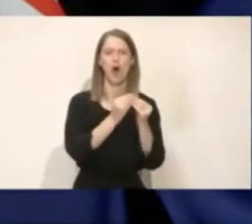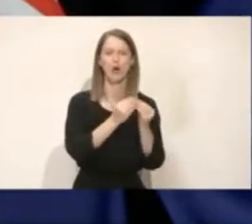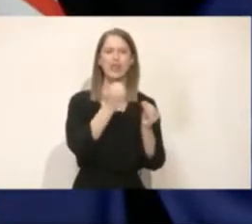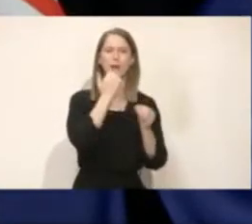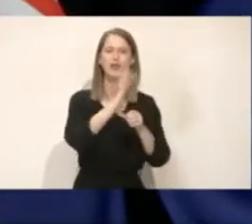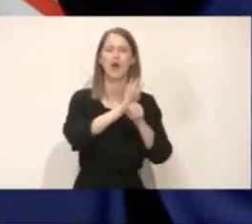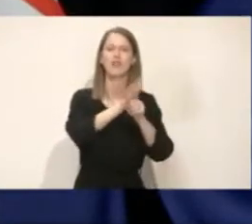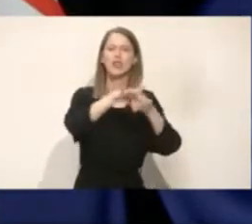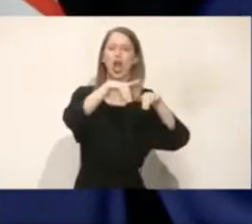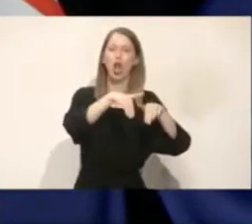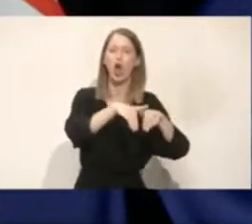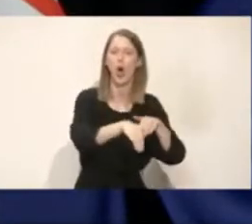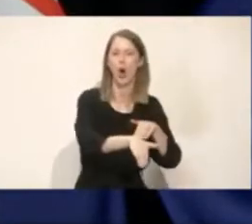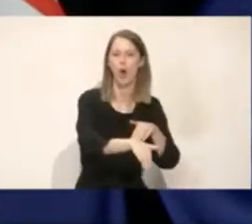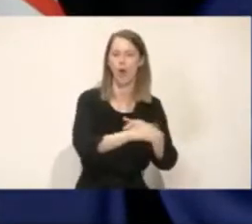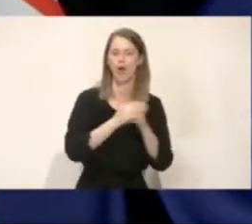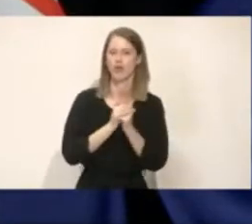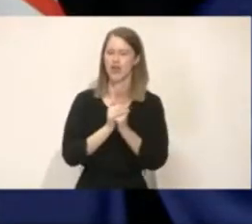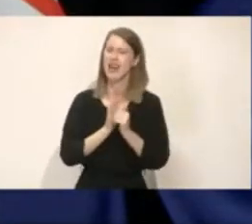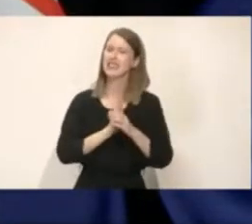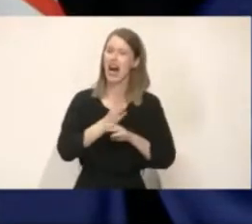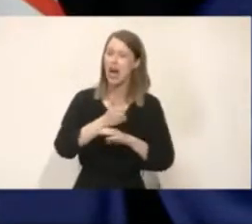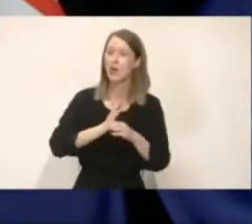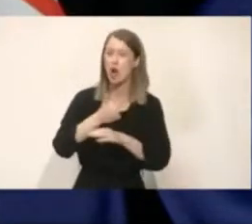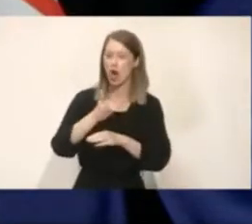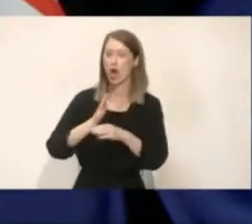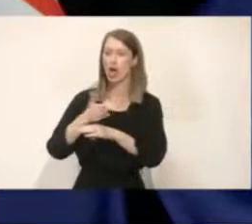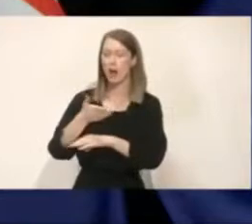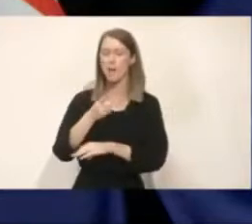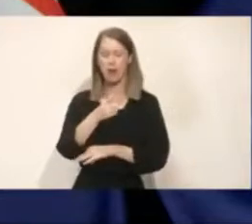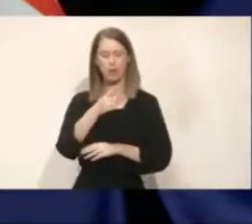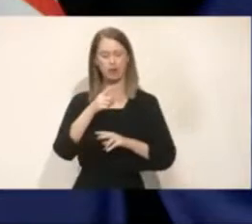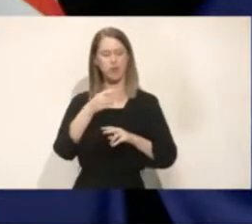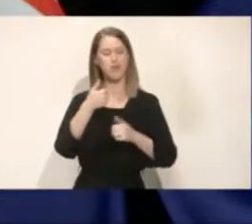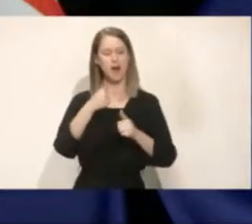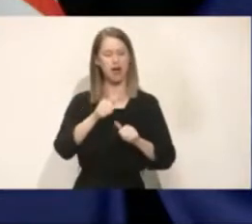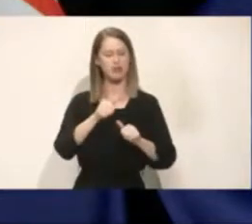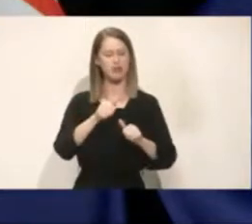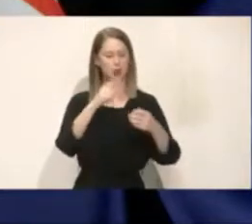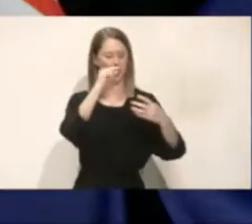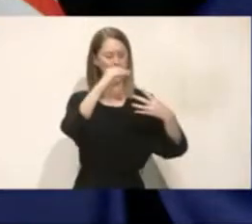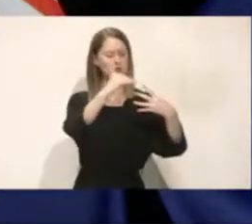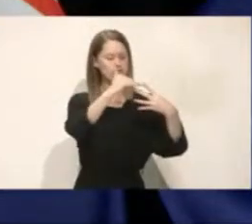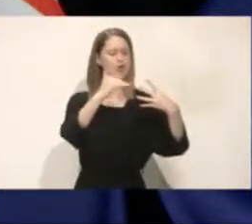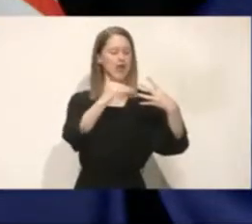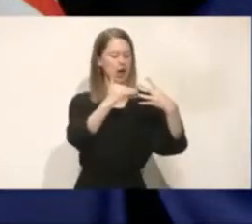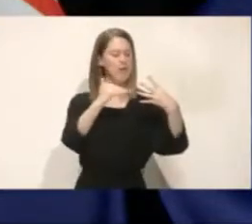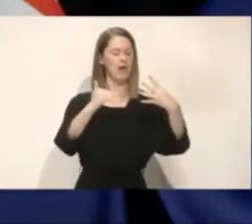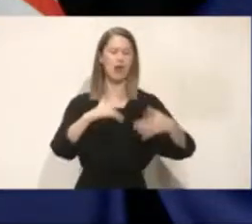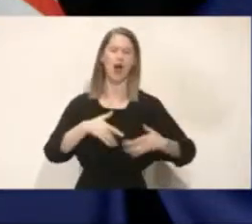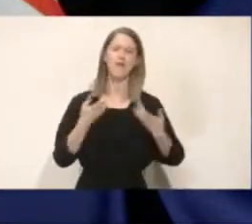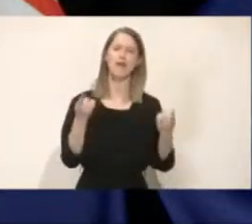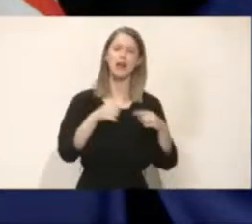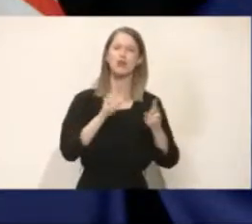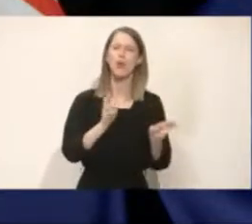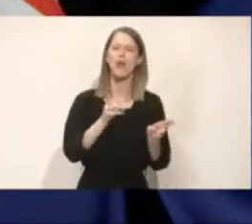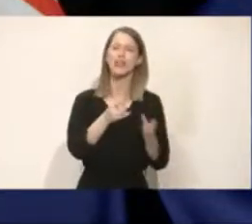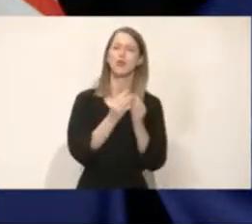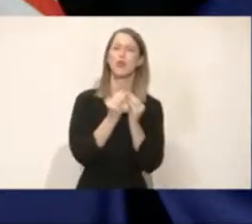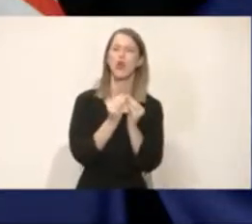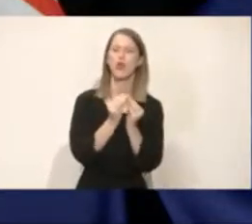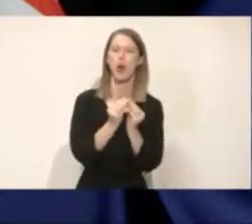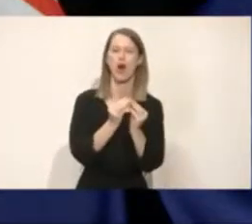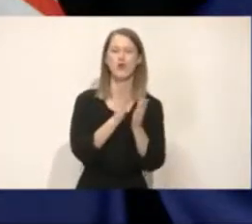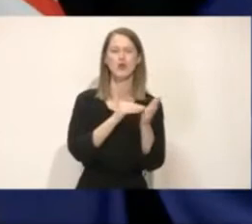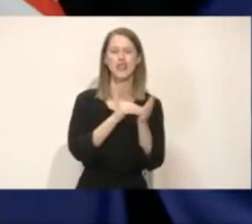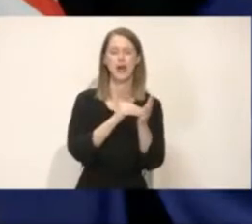hard slog and a big effort, but they do see the benefit. They see restrictions lift and they see life resuming. And so that continues